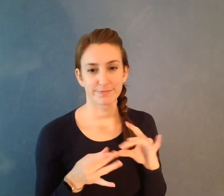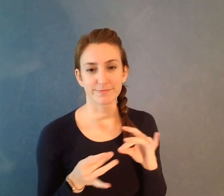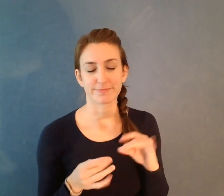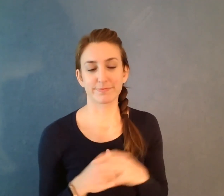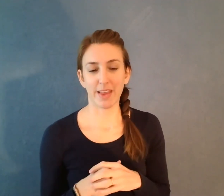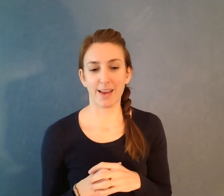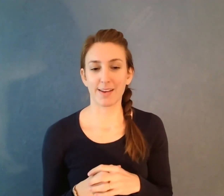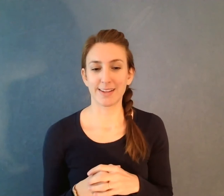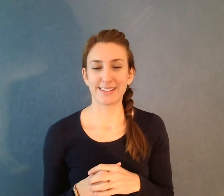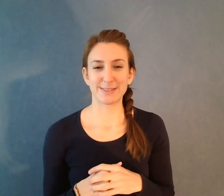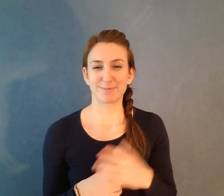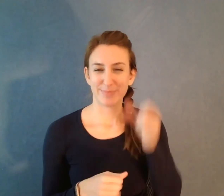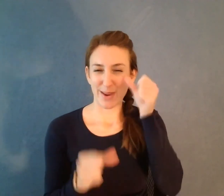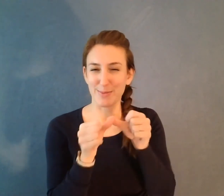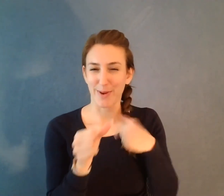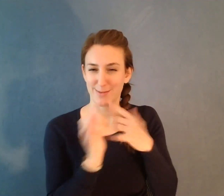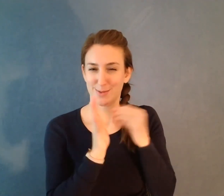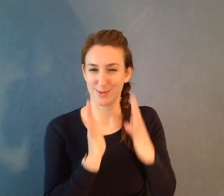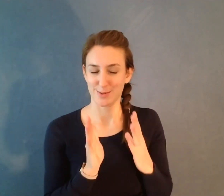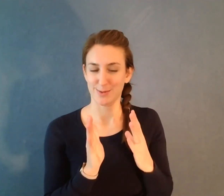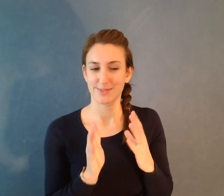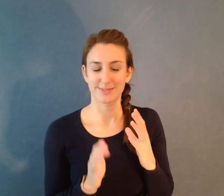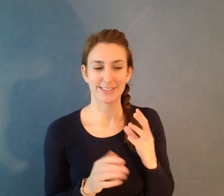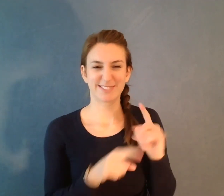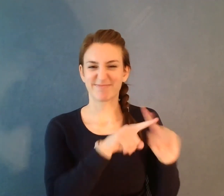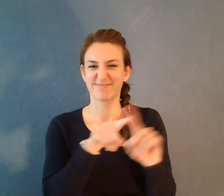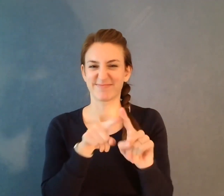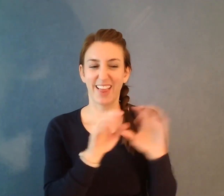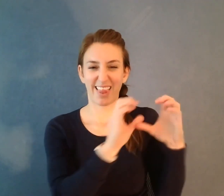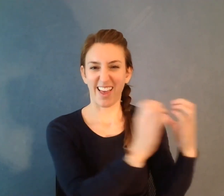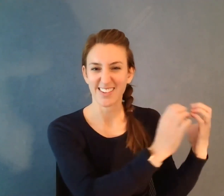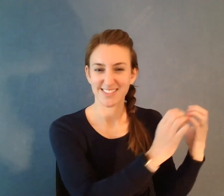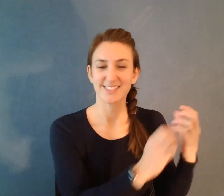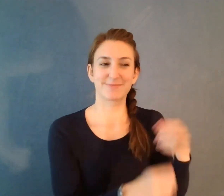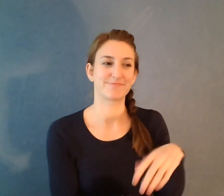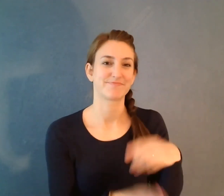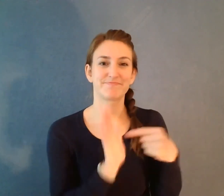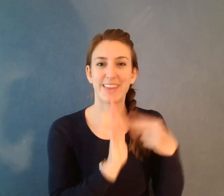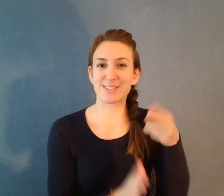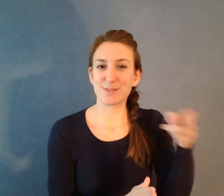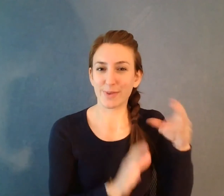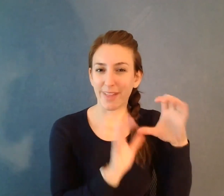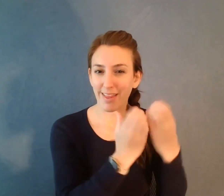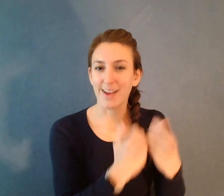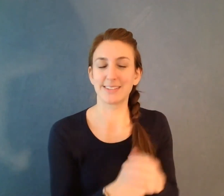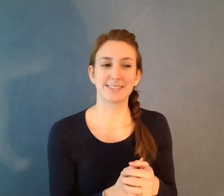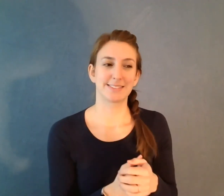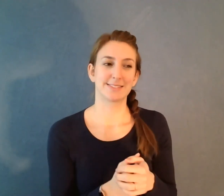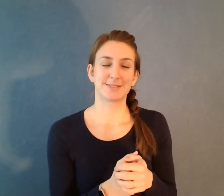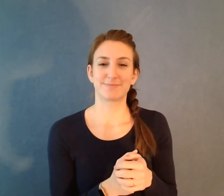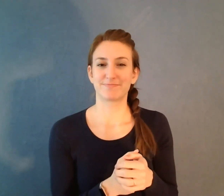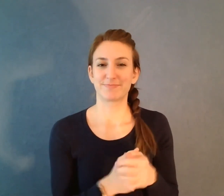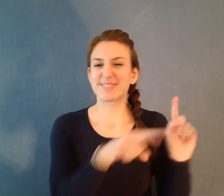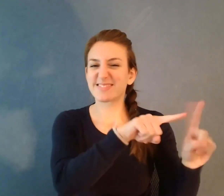say 34, 35, the civil rights history class, and the classes that all of you who are teachers here teach, and the